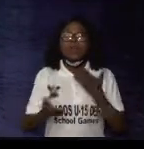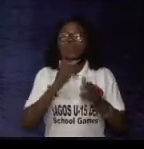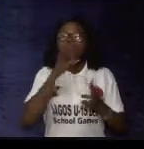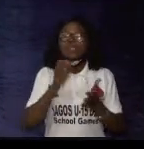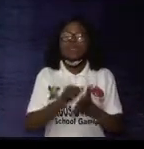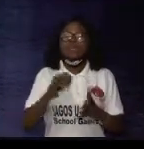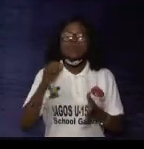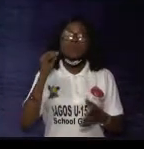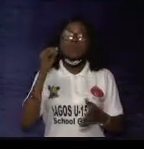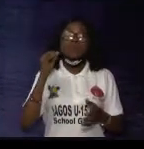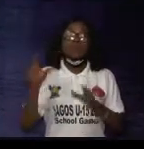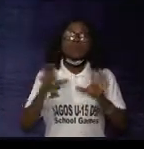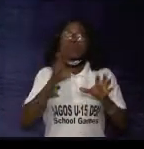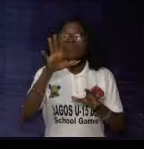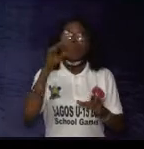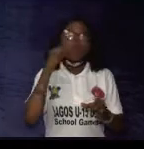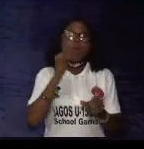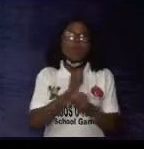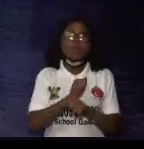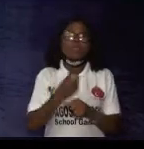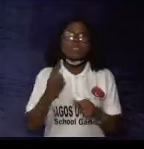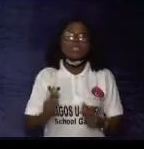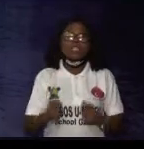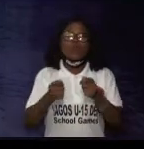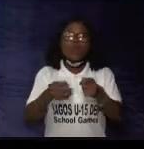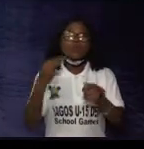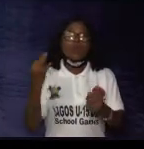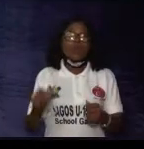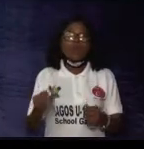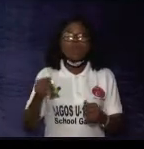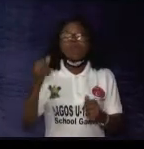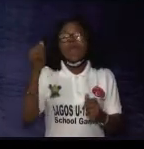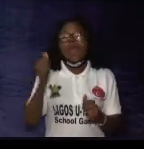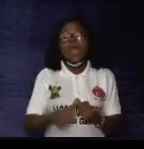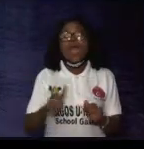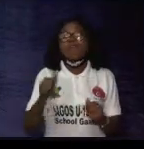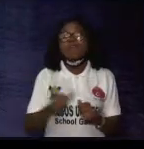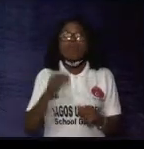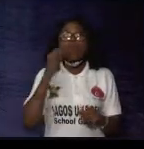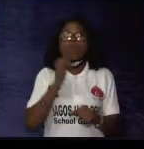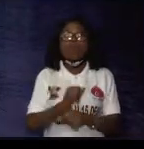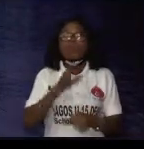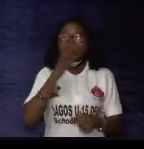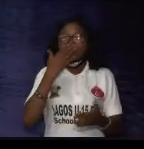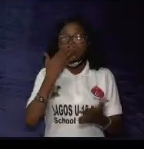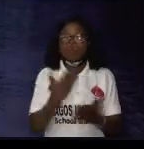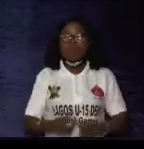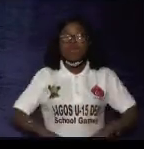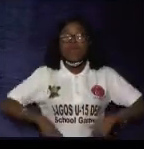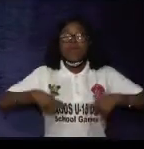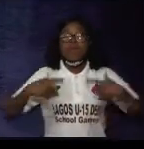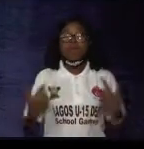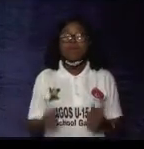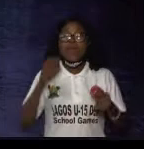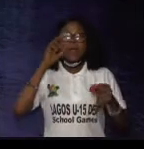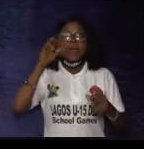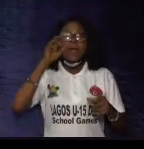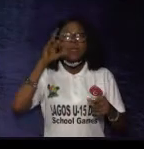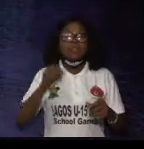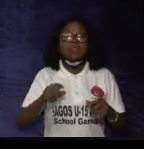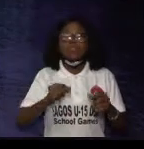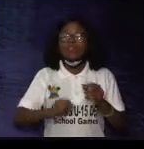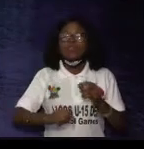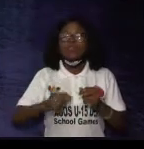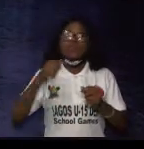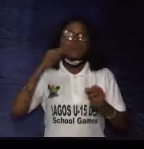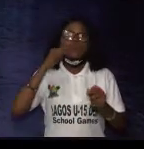know, the reward of every homework is good life magic juice. Now I want to hand